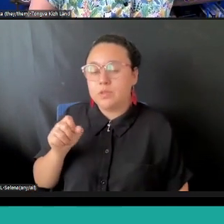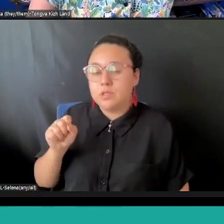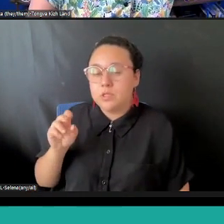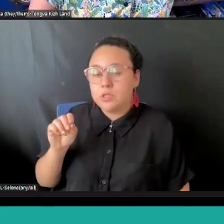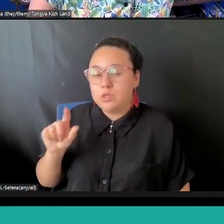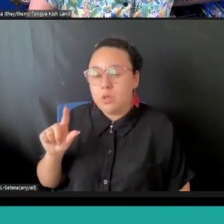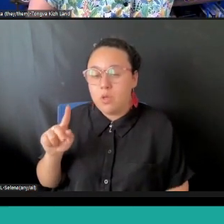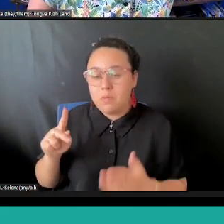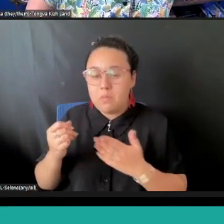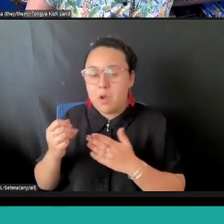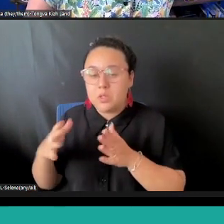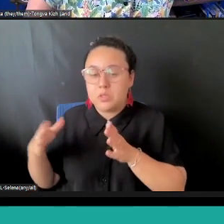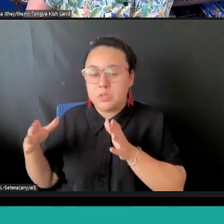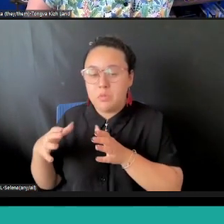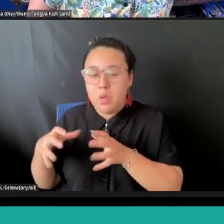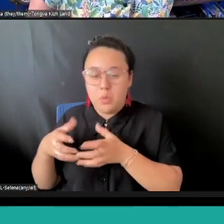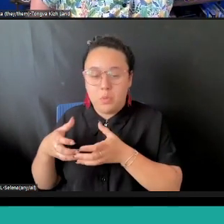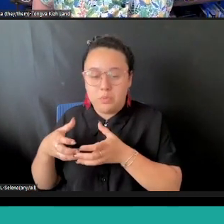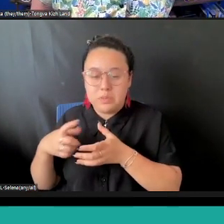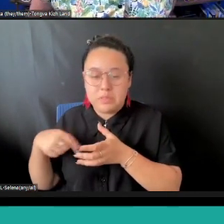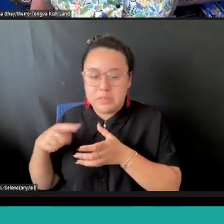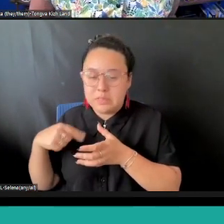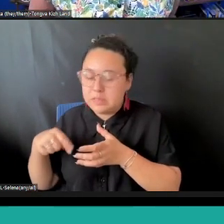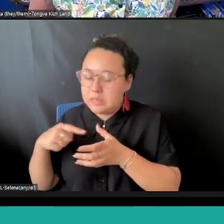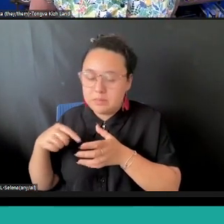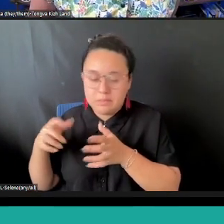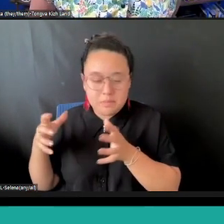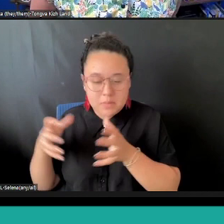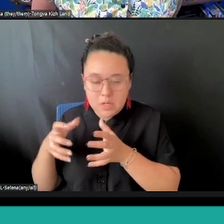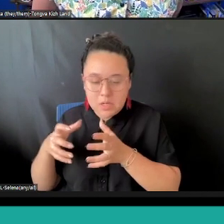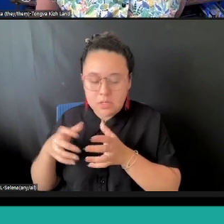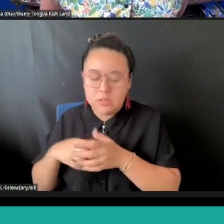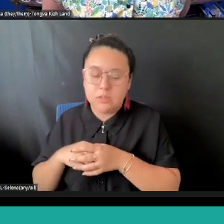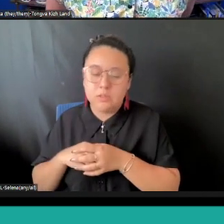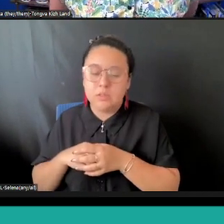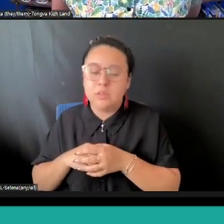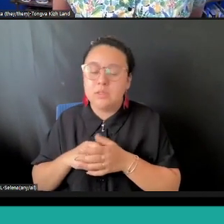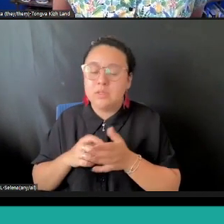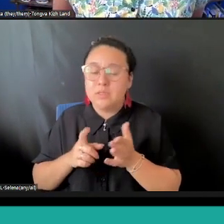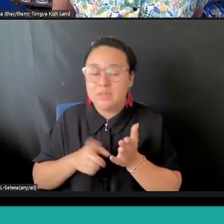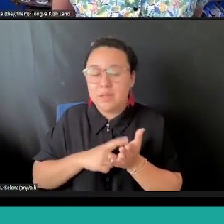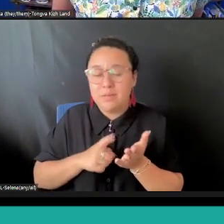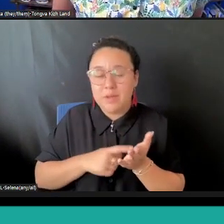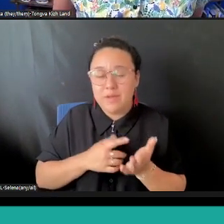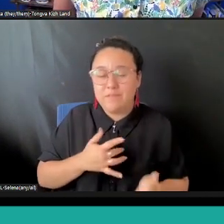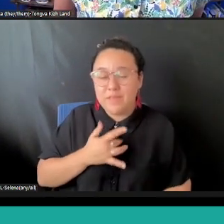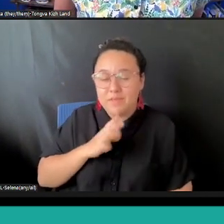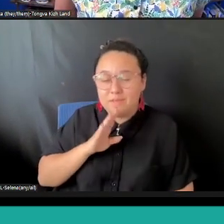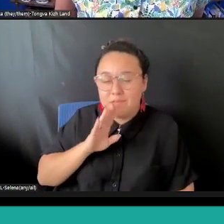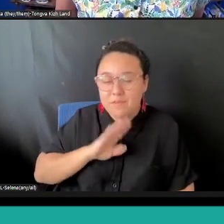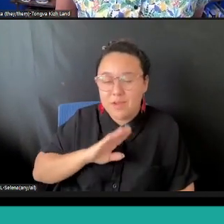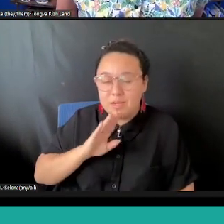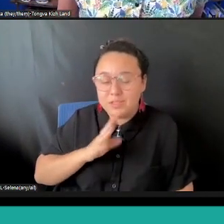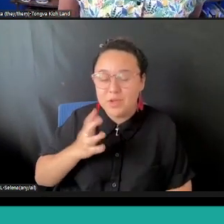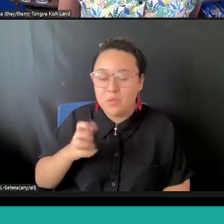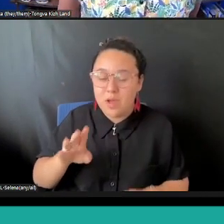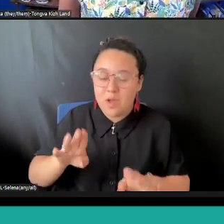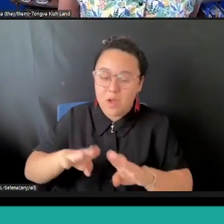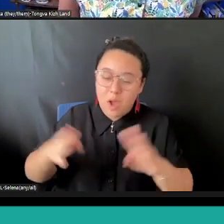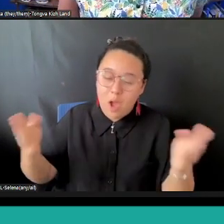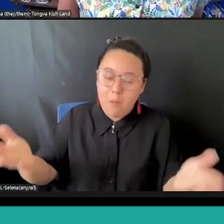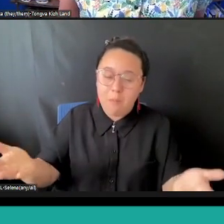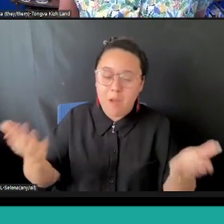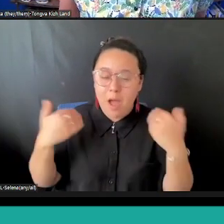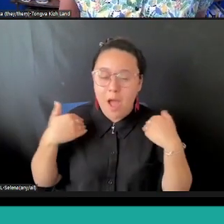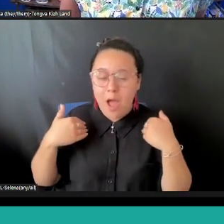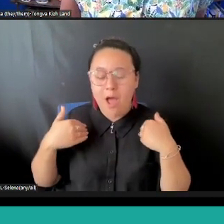initiative. It's a small collective. And so sometimes it's so frustrating, right? Because we want to be able to open so many doors and be able